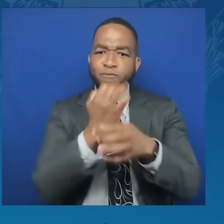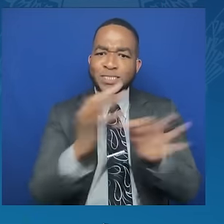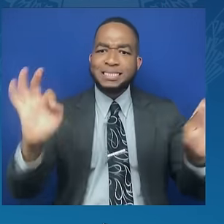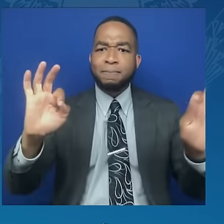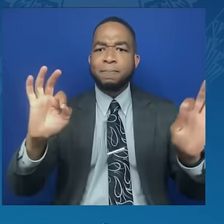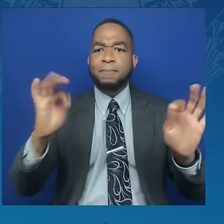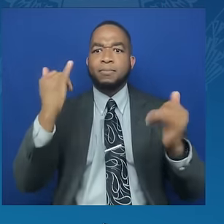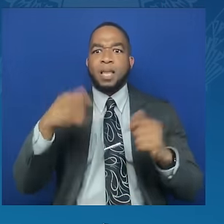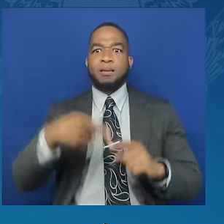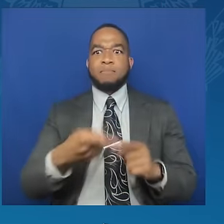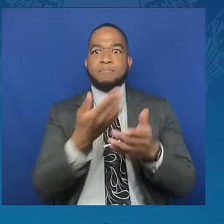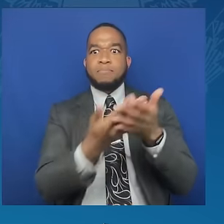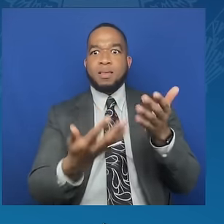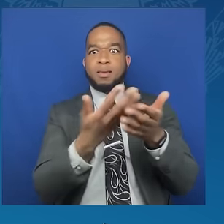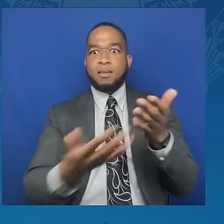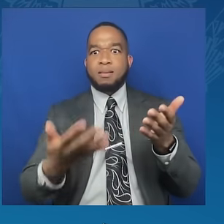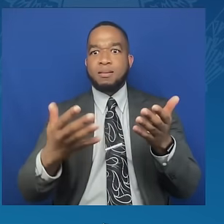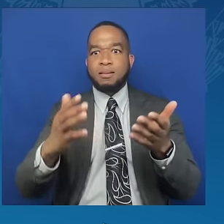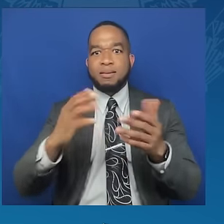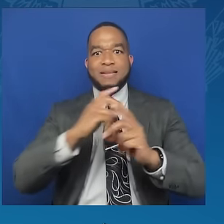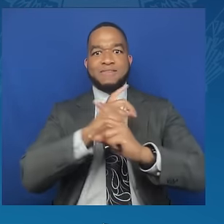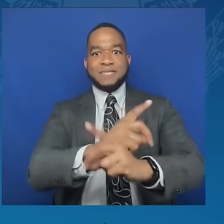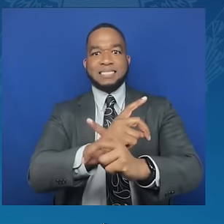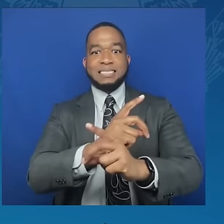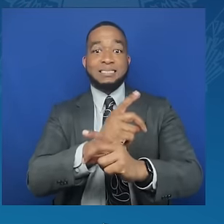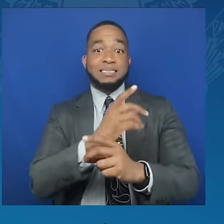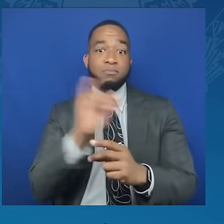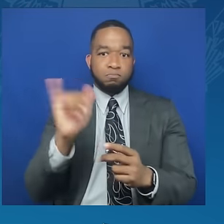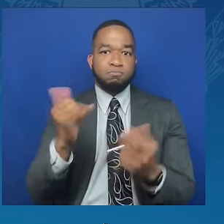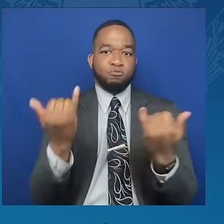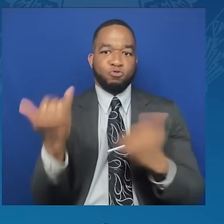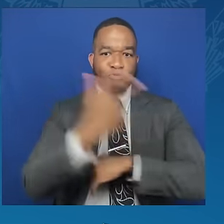that fight for all Americans.